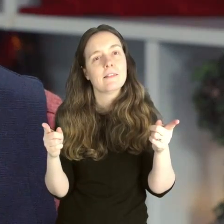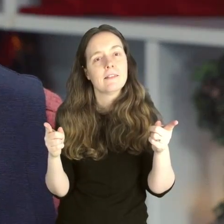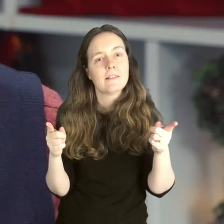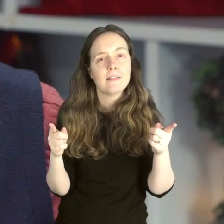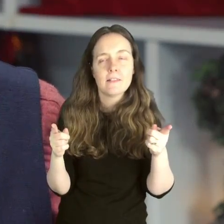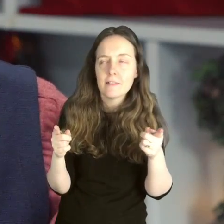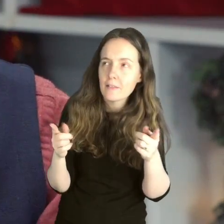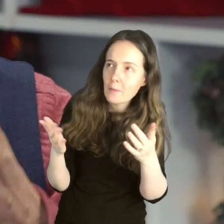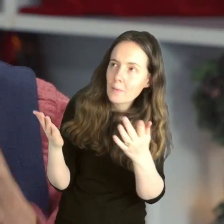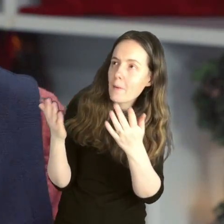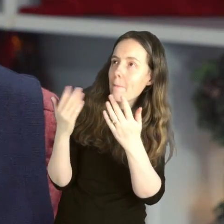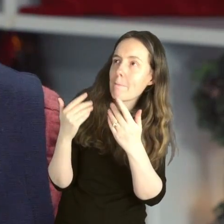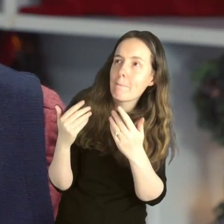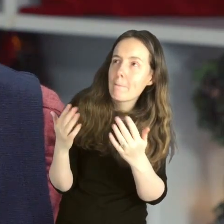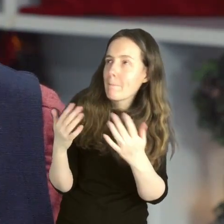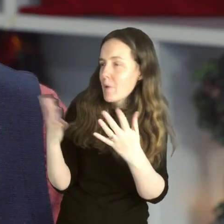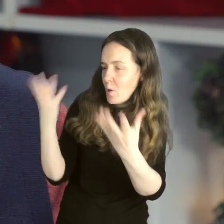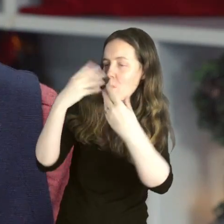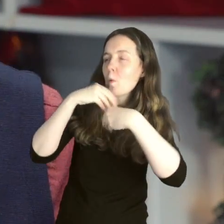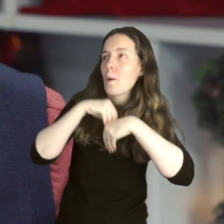come to me,